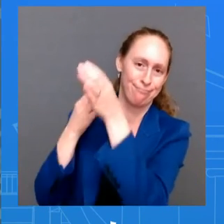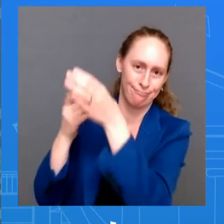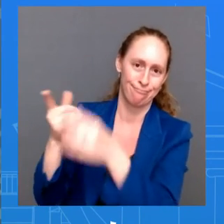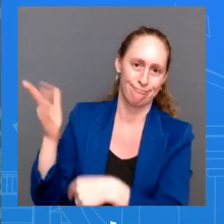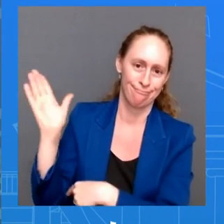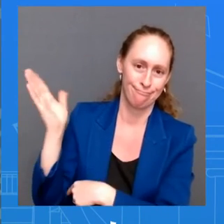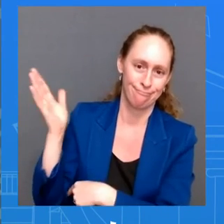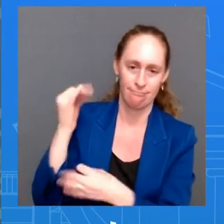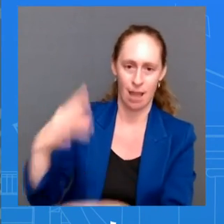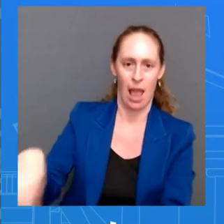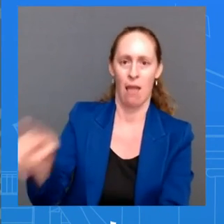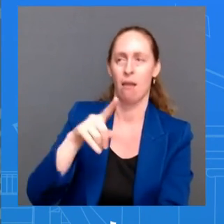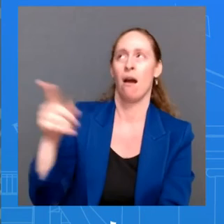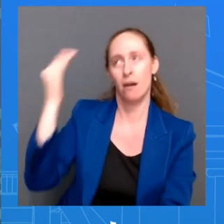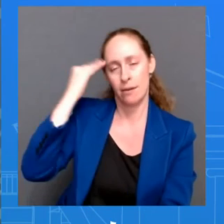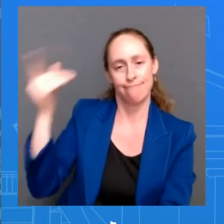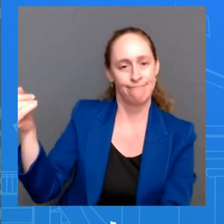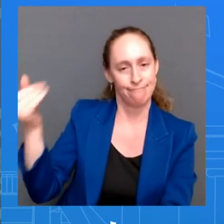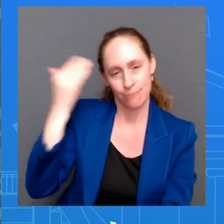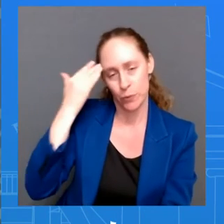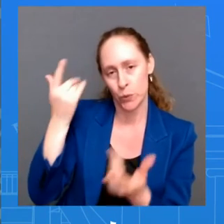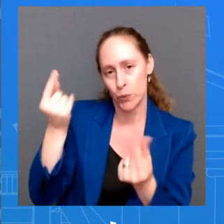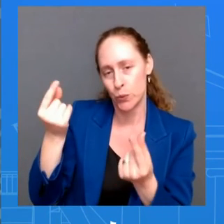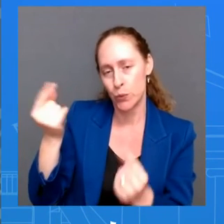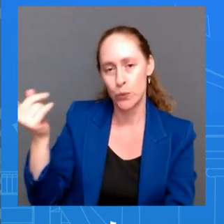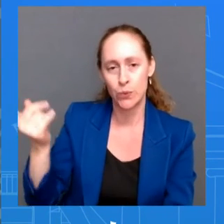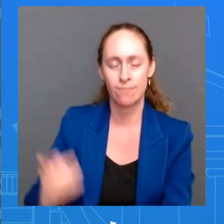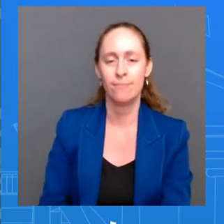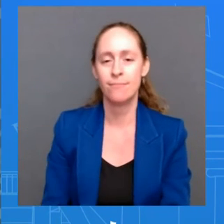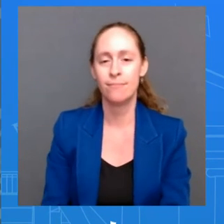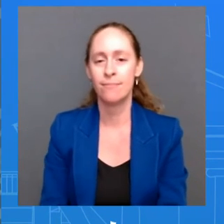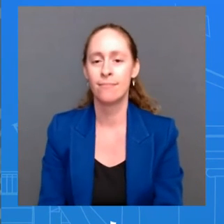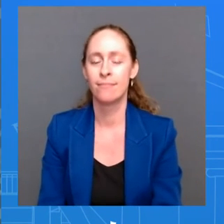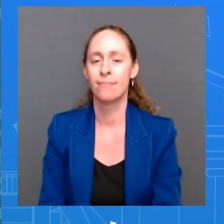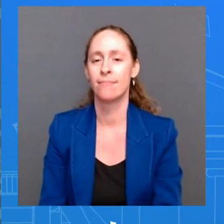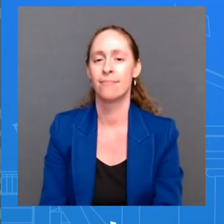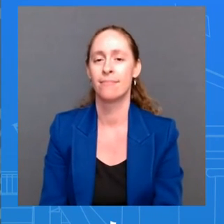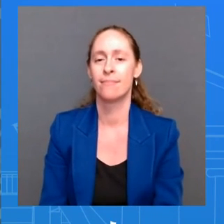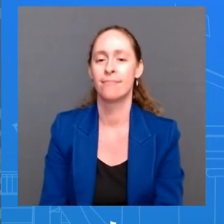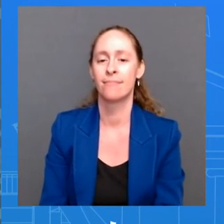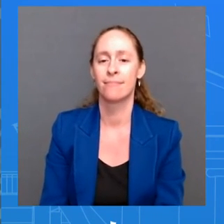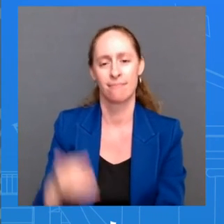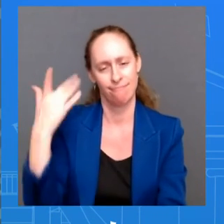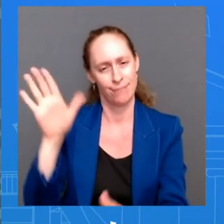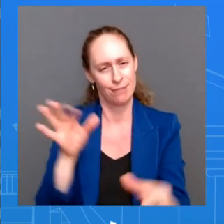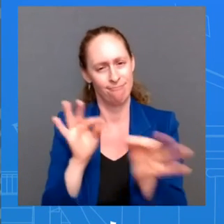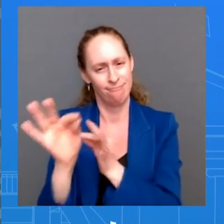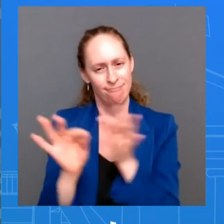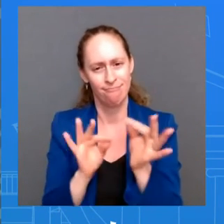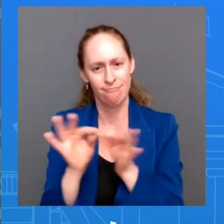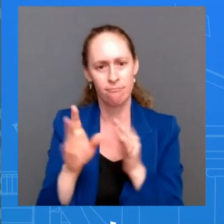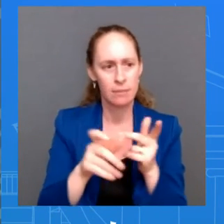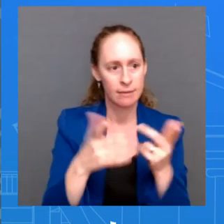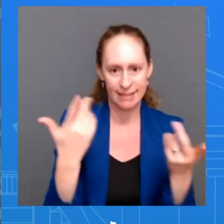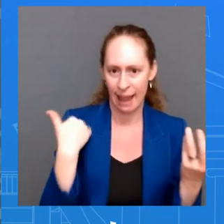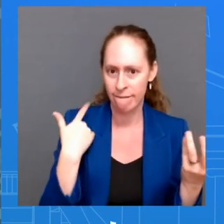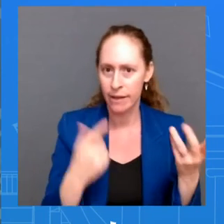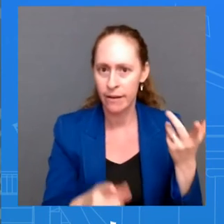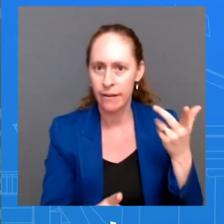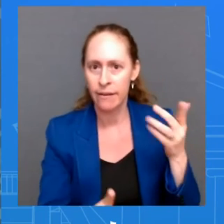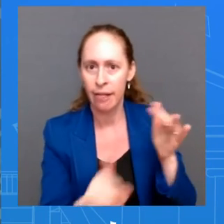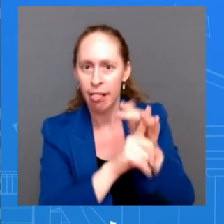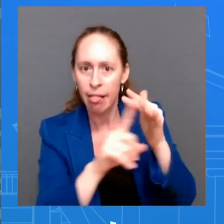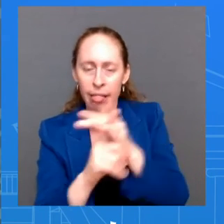that she said that I think is important, a variety of risks ahead, like Russia's war, COVID lockdown, lockdowns in China and more. We have strengthened